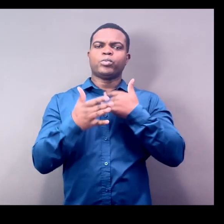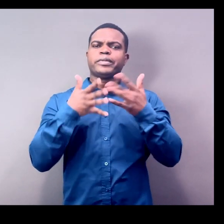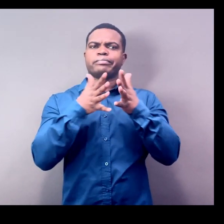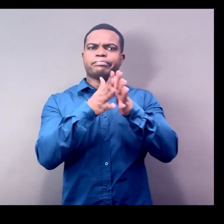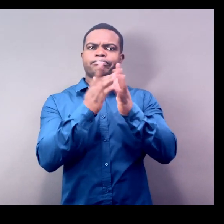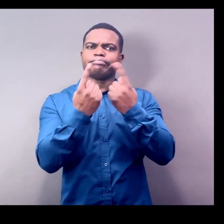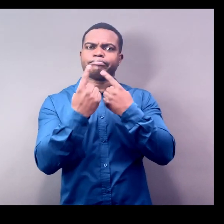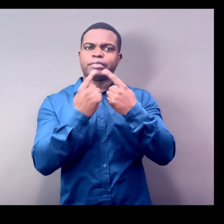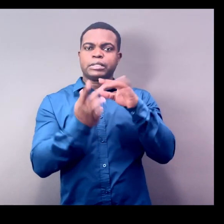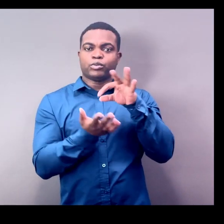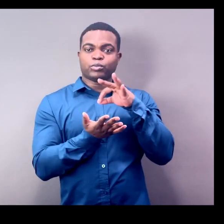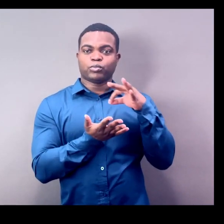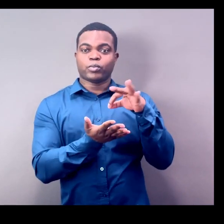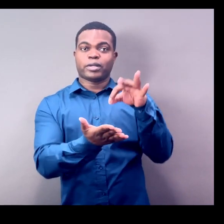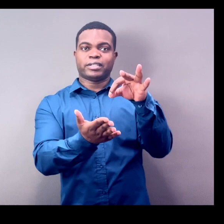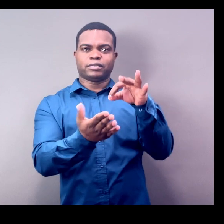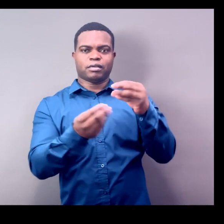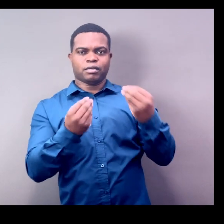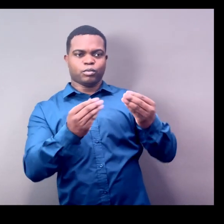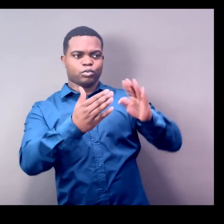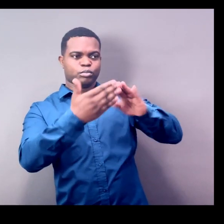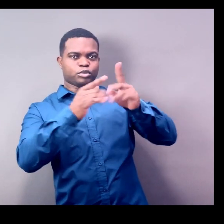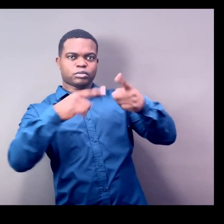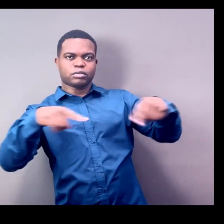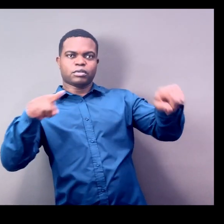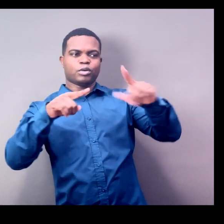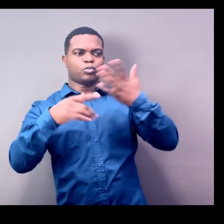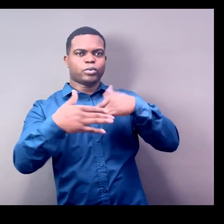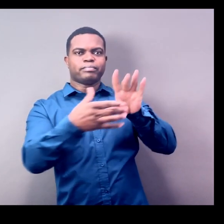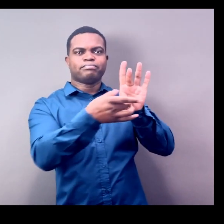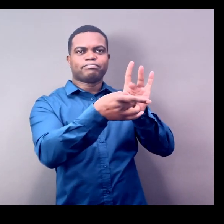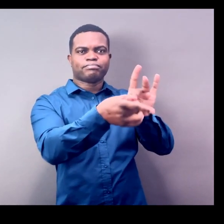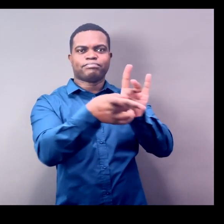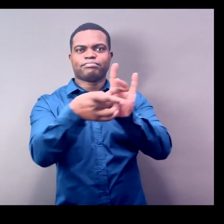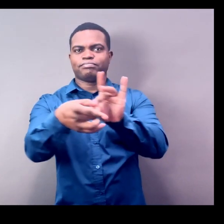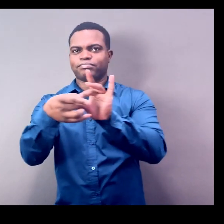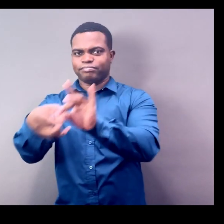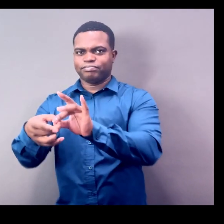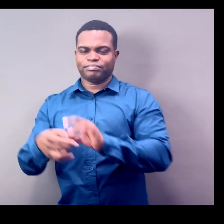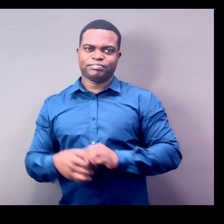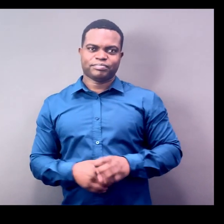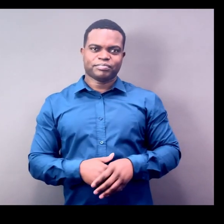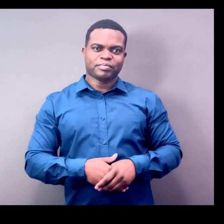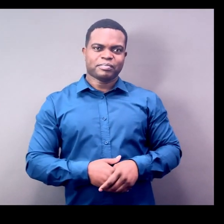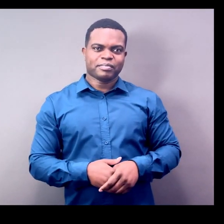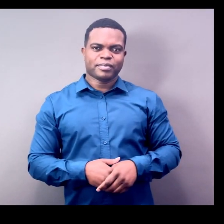discussing the strategies for building community relationships.